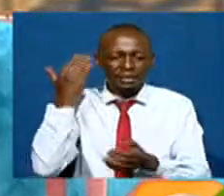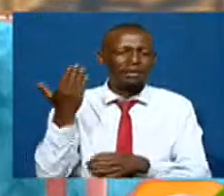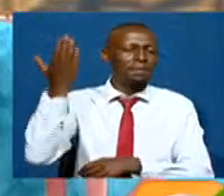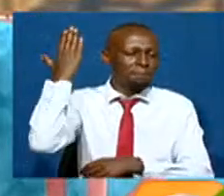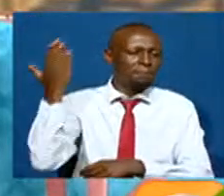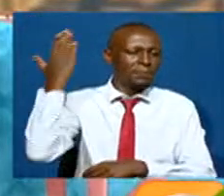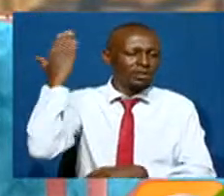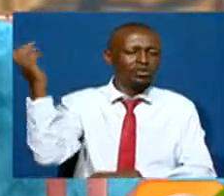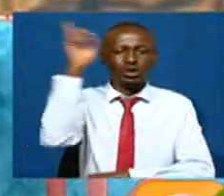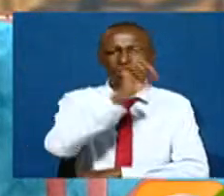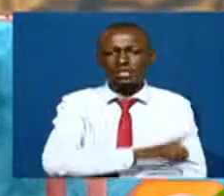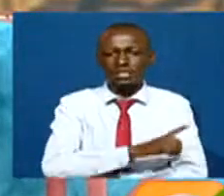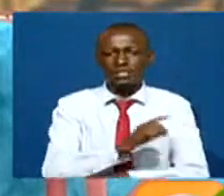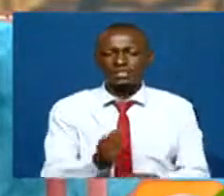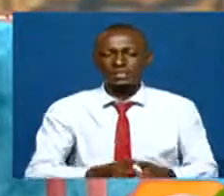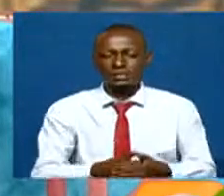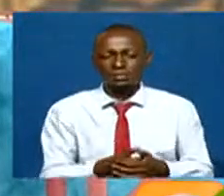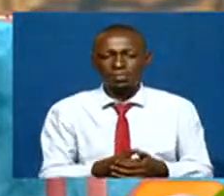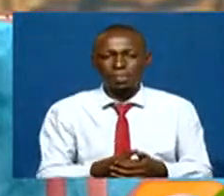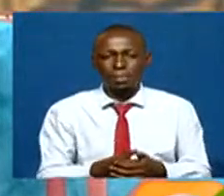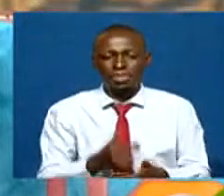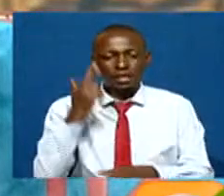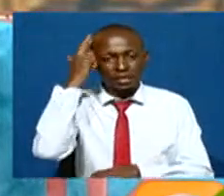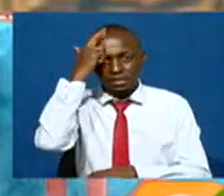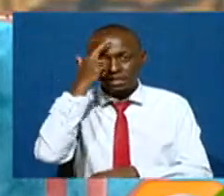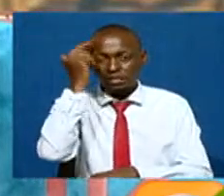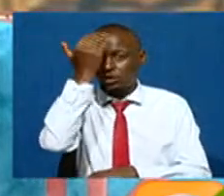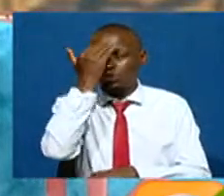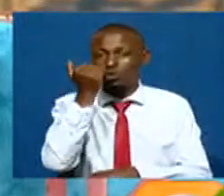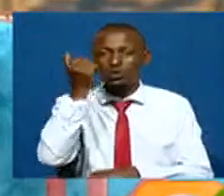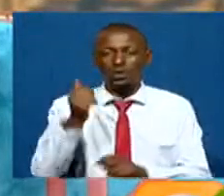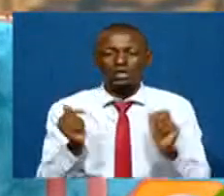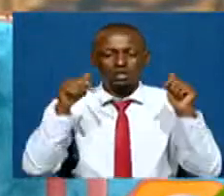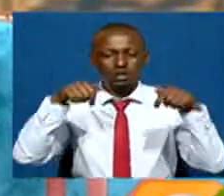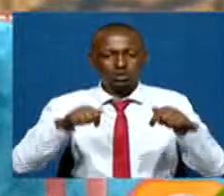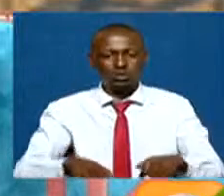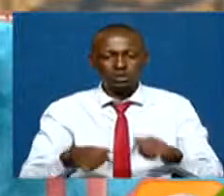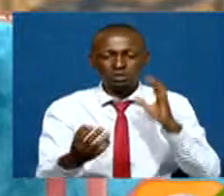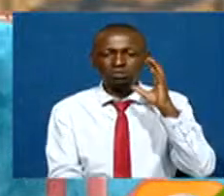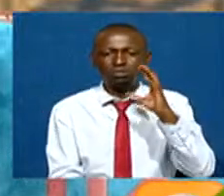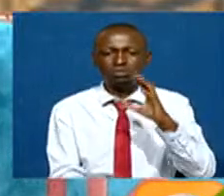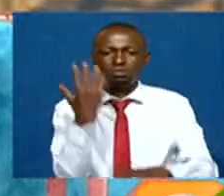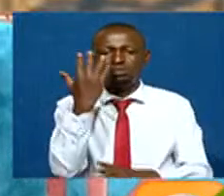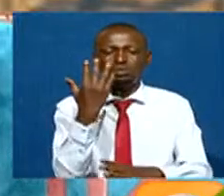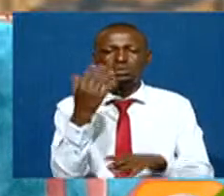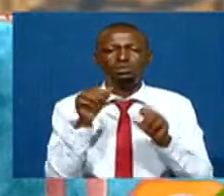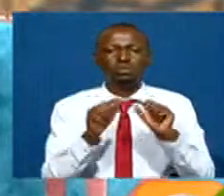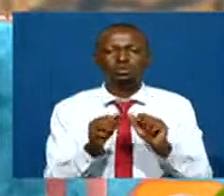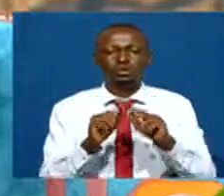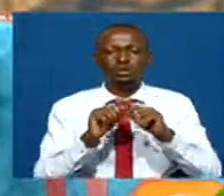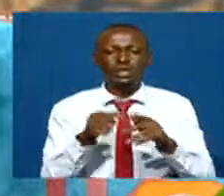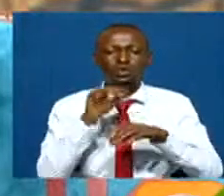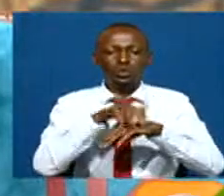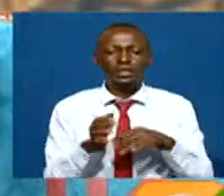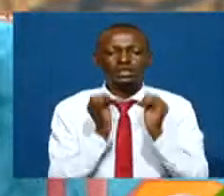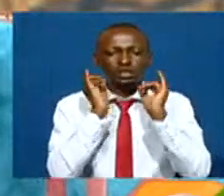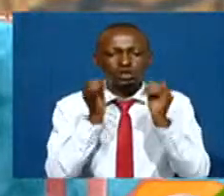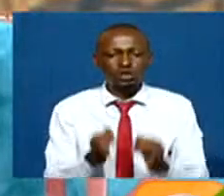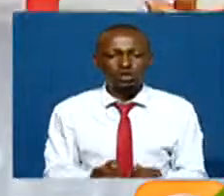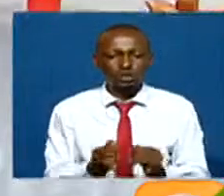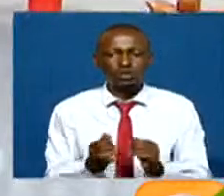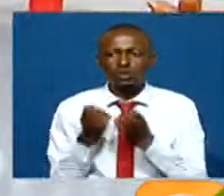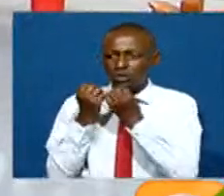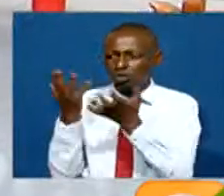Right. And that is actually the reason why today we launched the drive for so doing. So, oh, yes. Go ahead, tell me